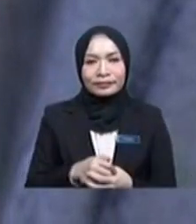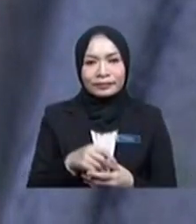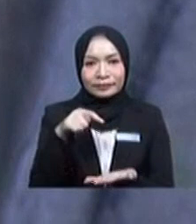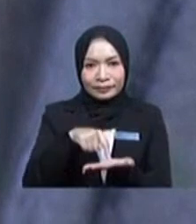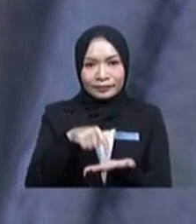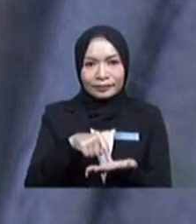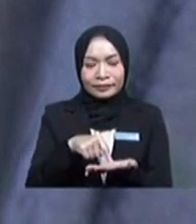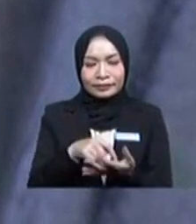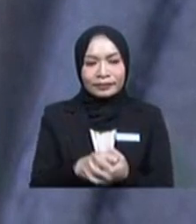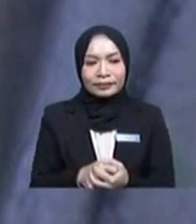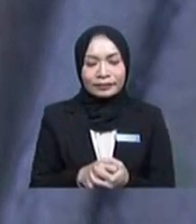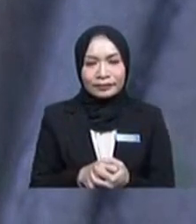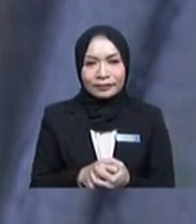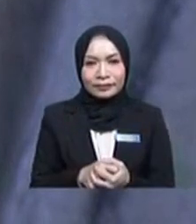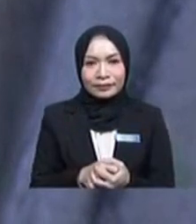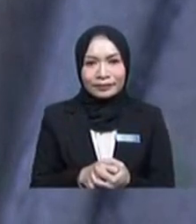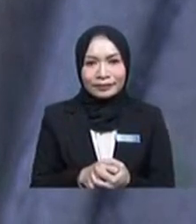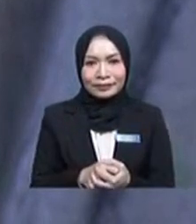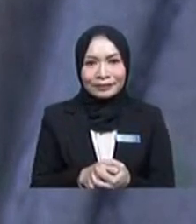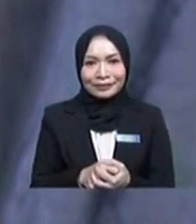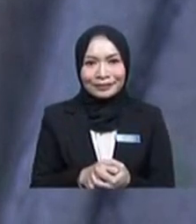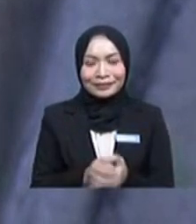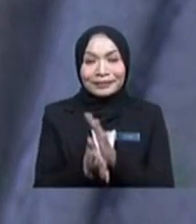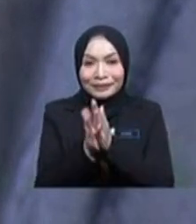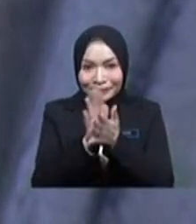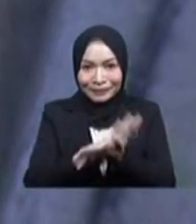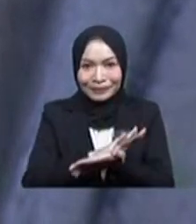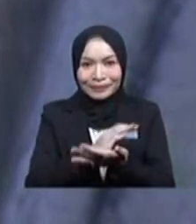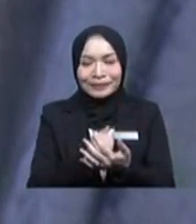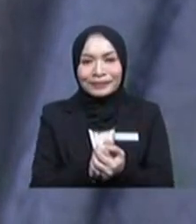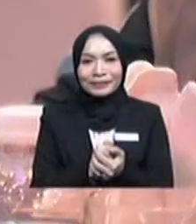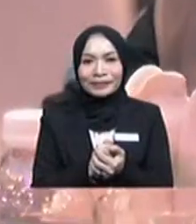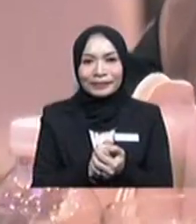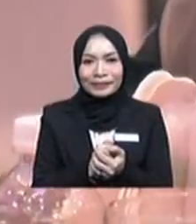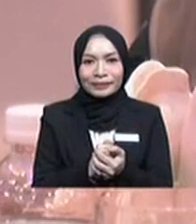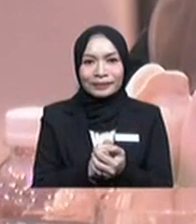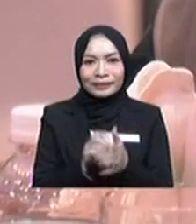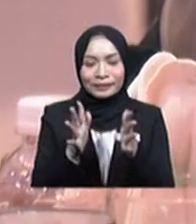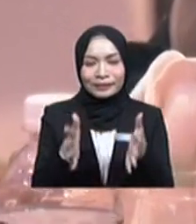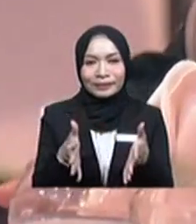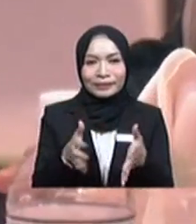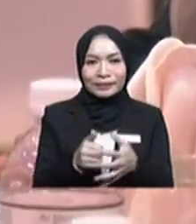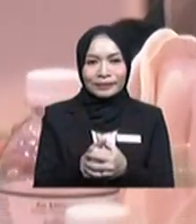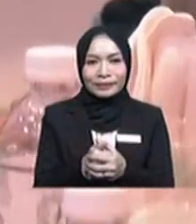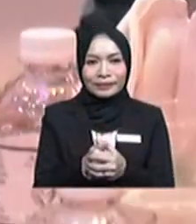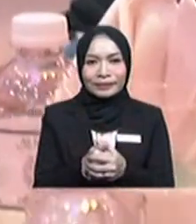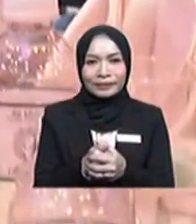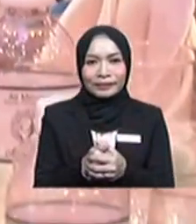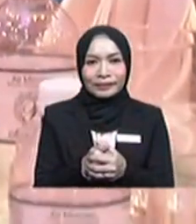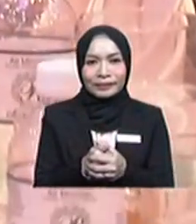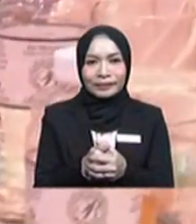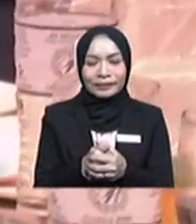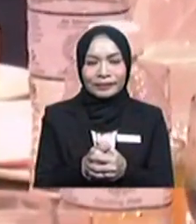made possible through a number of major initiatives by the MOE, including